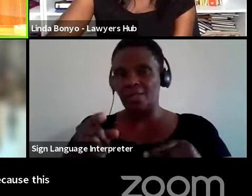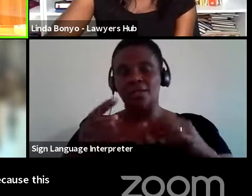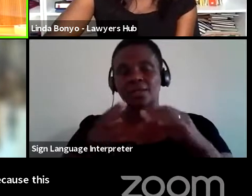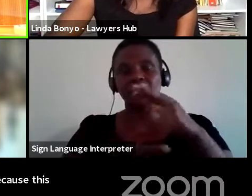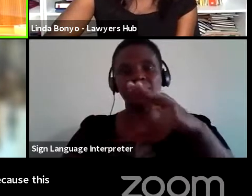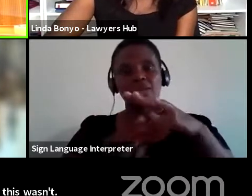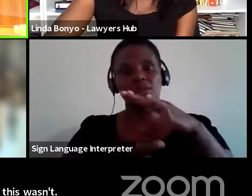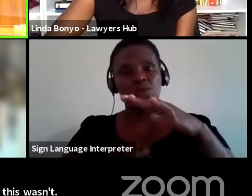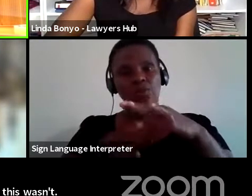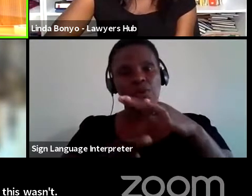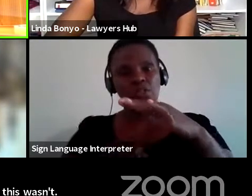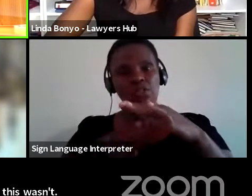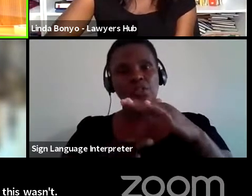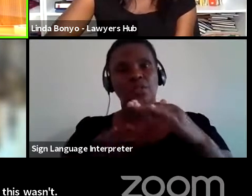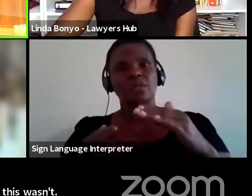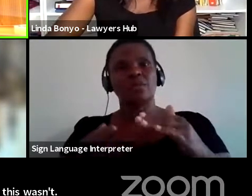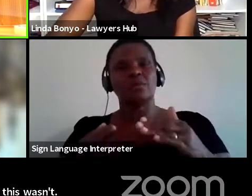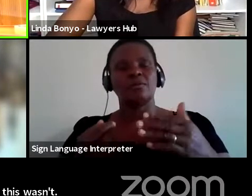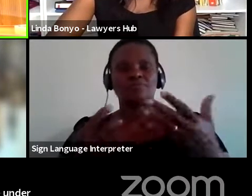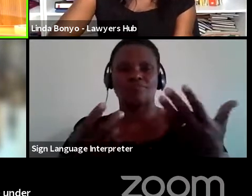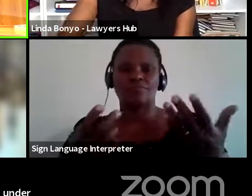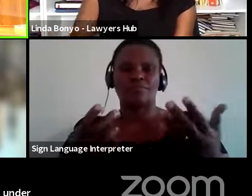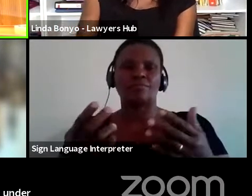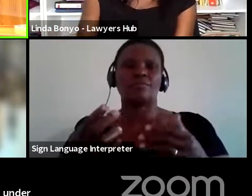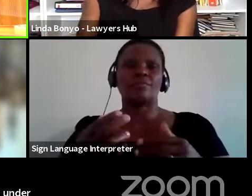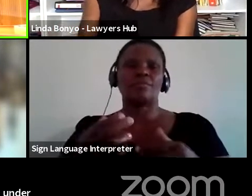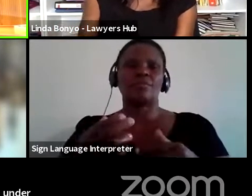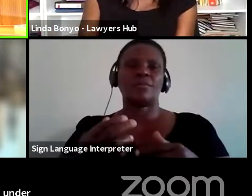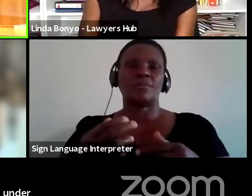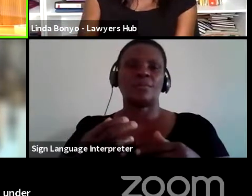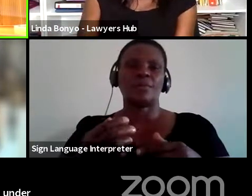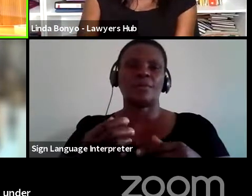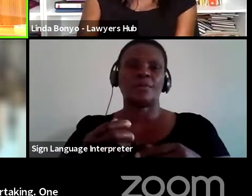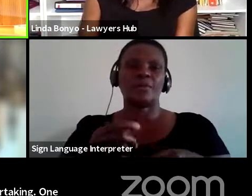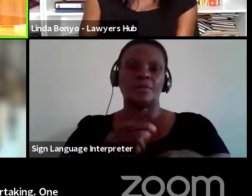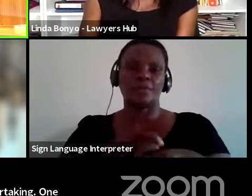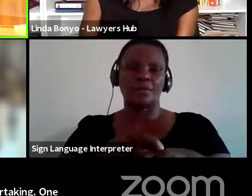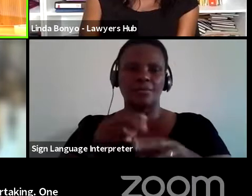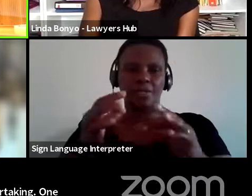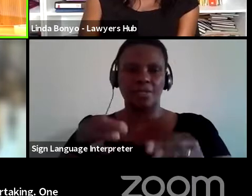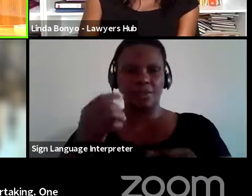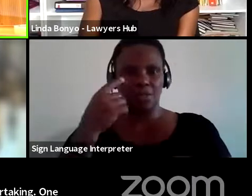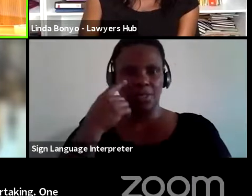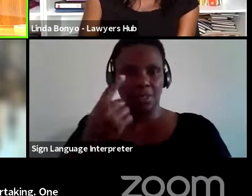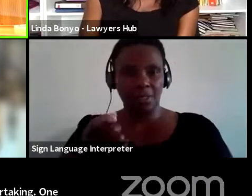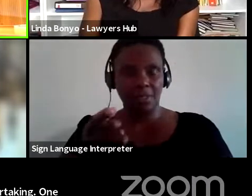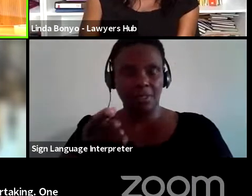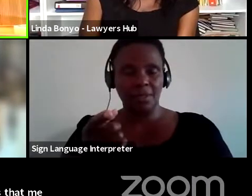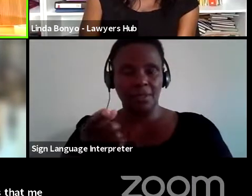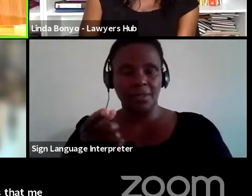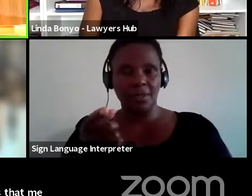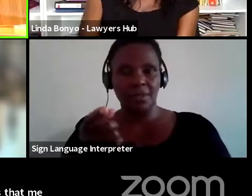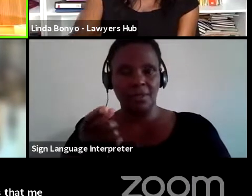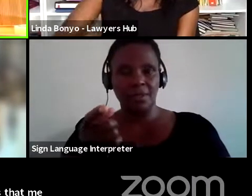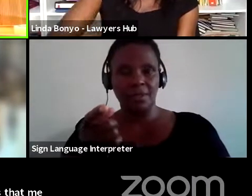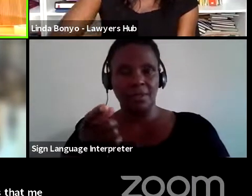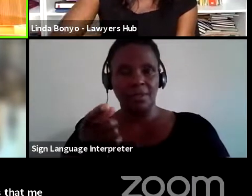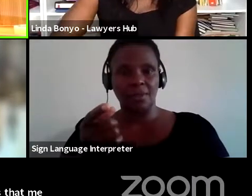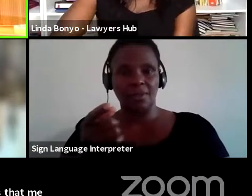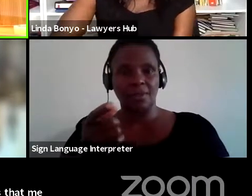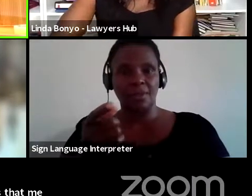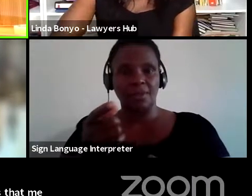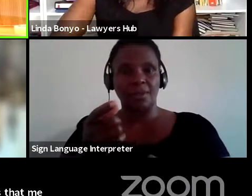in some ways a spontaneous undertaking, one of the things we realized very quickly was that most of the individuals